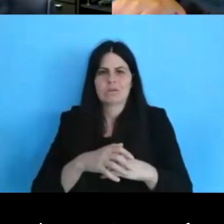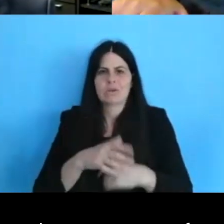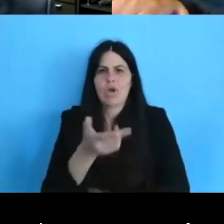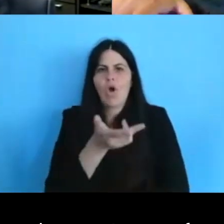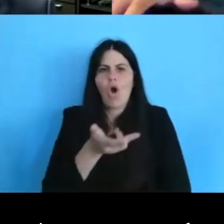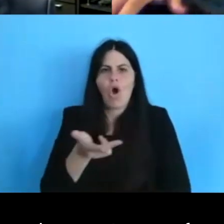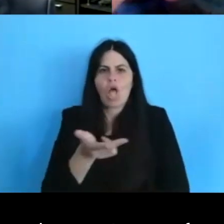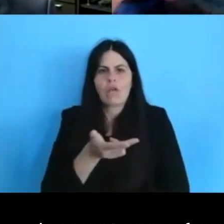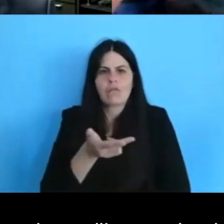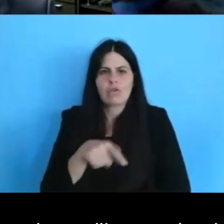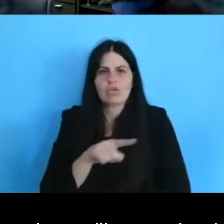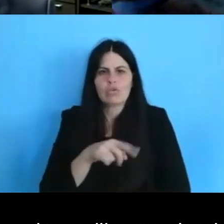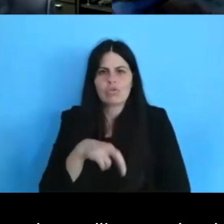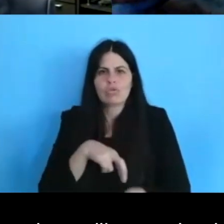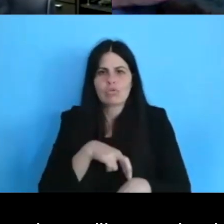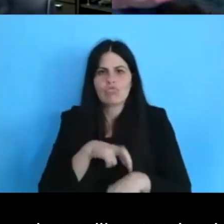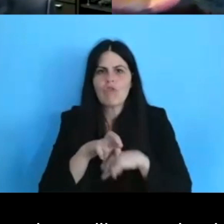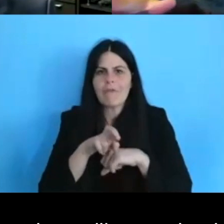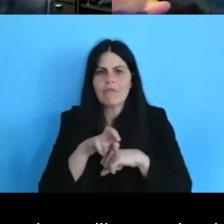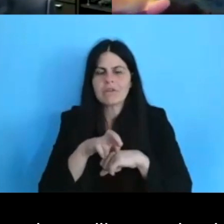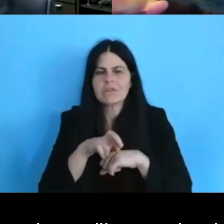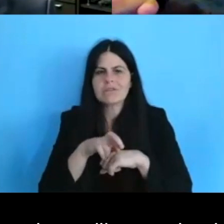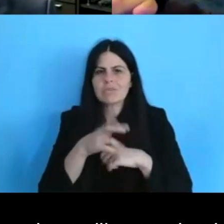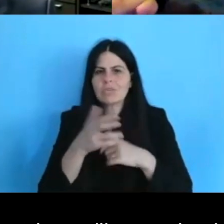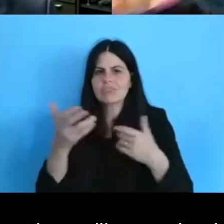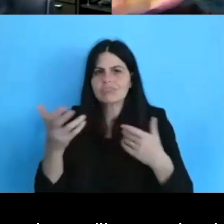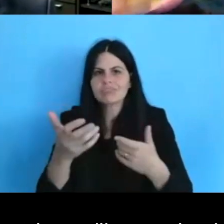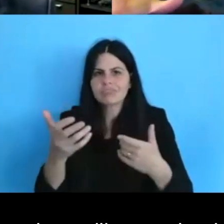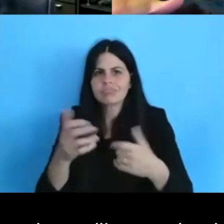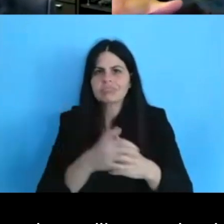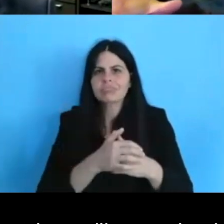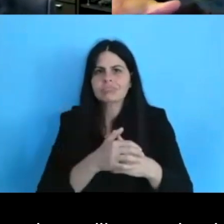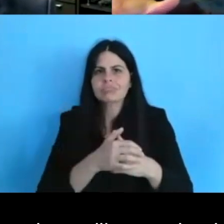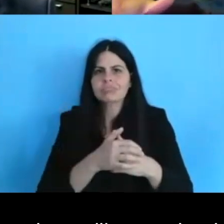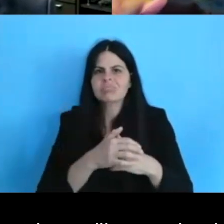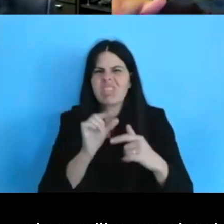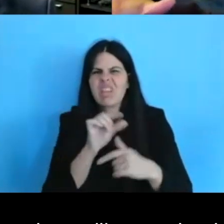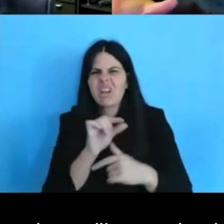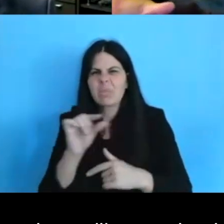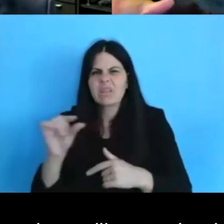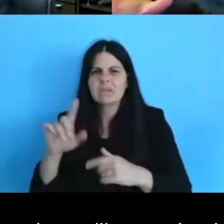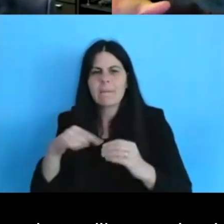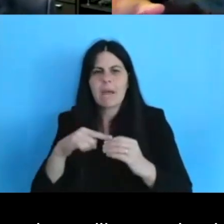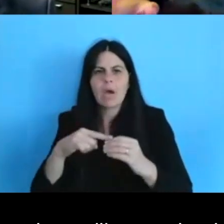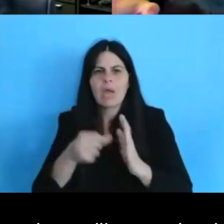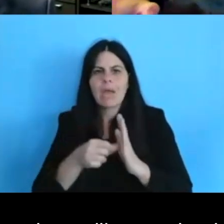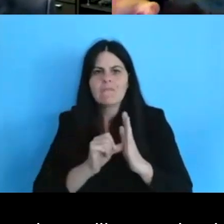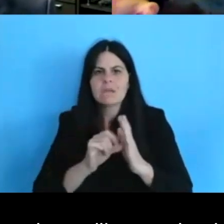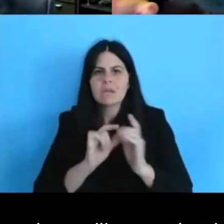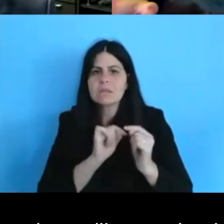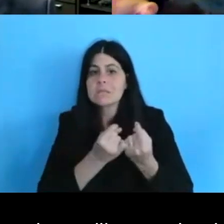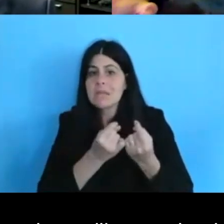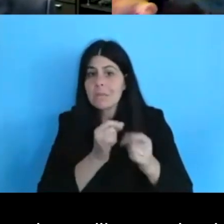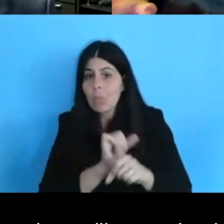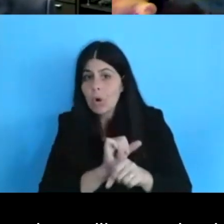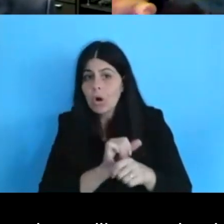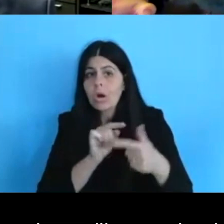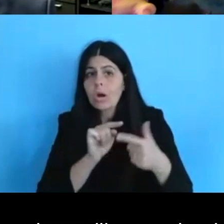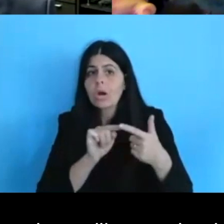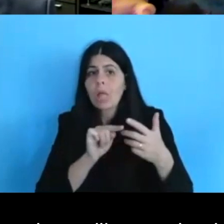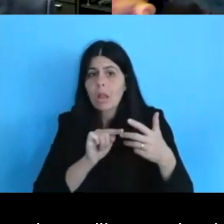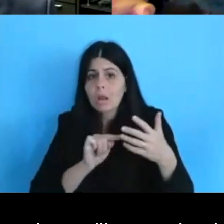referenced bits and pieces, like emphasizing teamwork and what have you, of what the